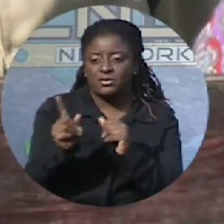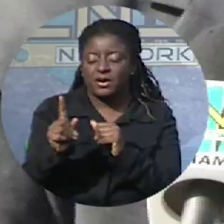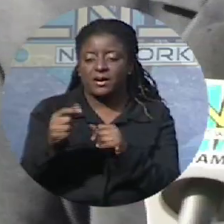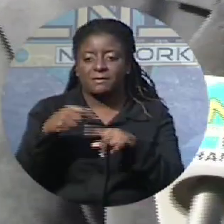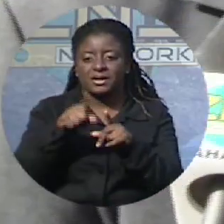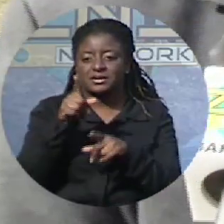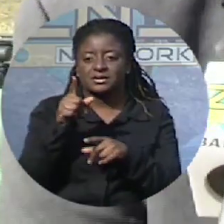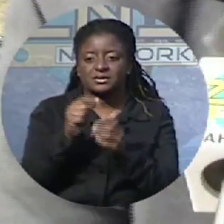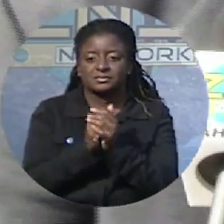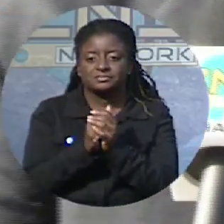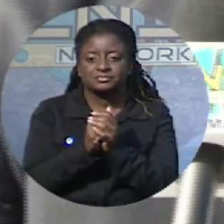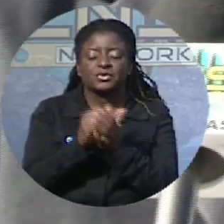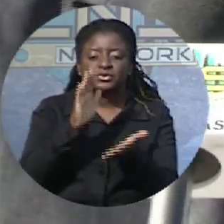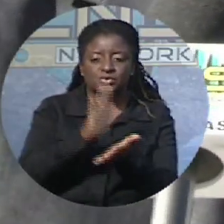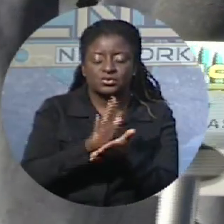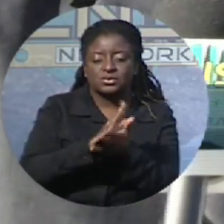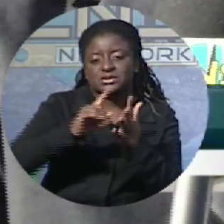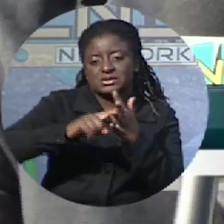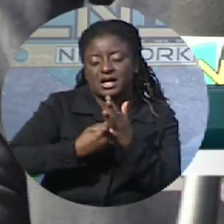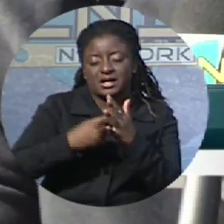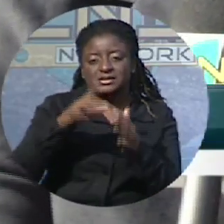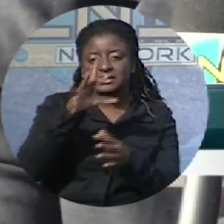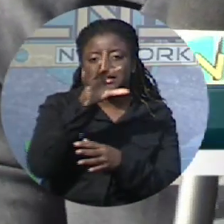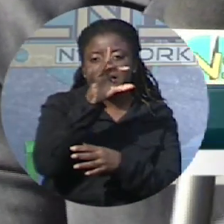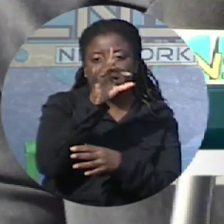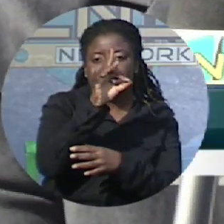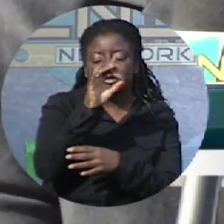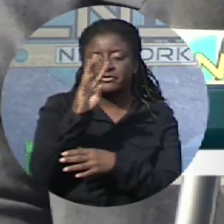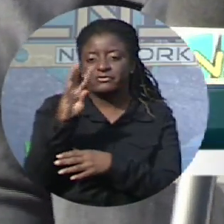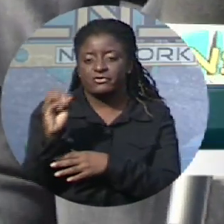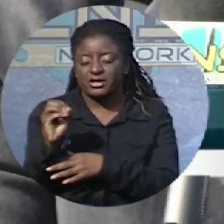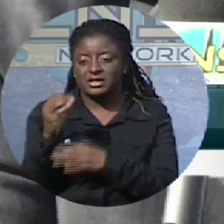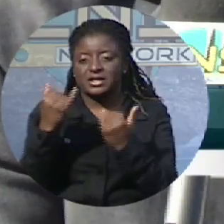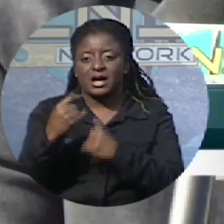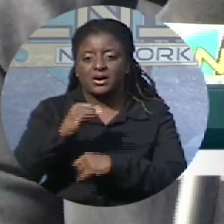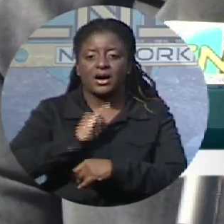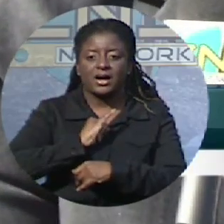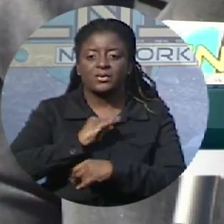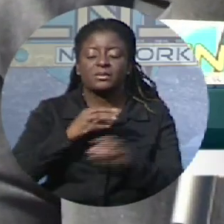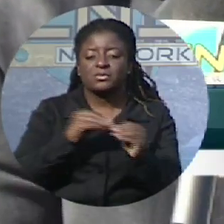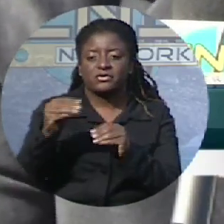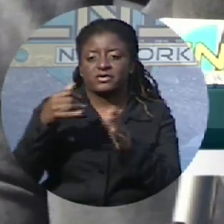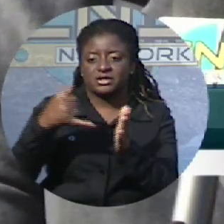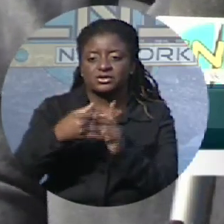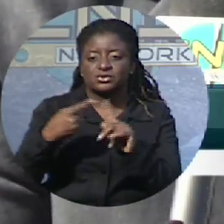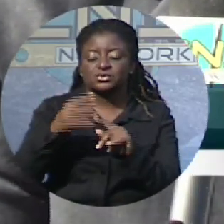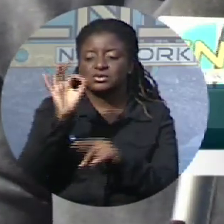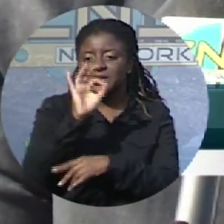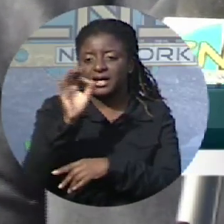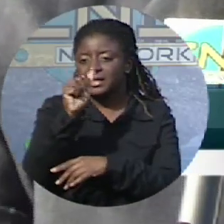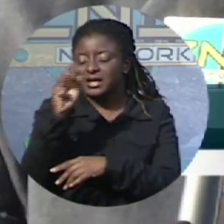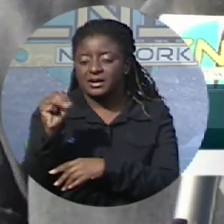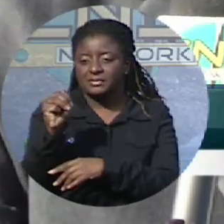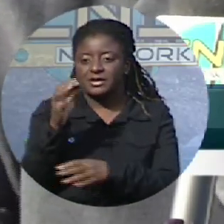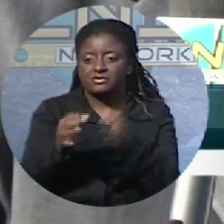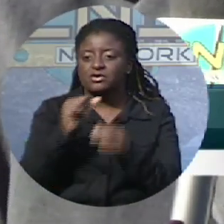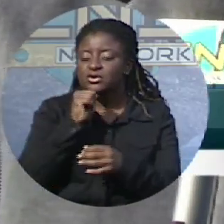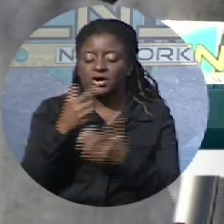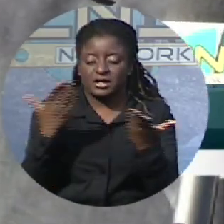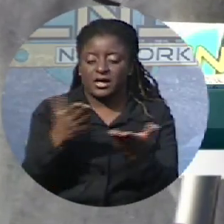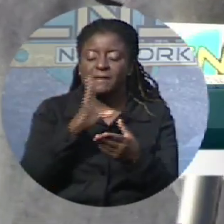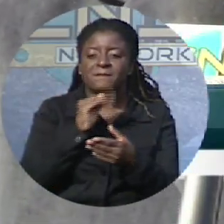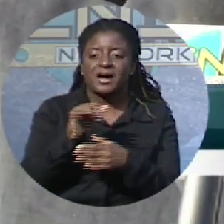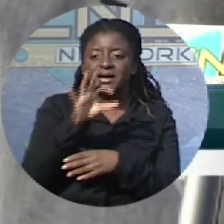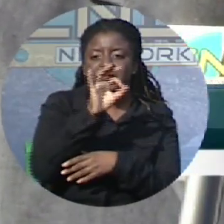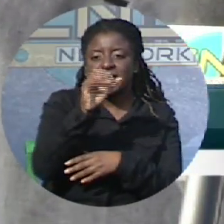people there. School starts at 8:40. I am now going to move that to 9 o'clock. If you're not here by 9 o'clock, any child, wherever you are, you turn around and you go